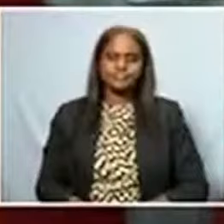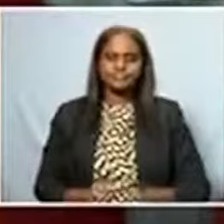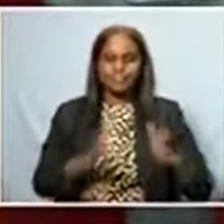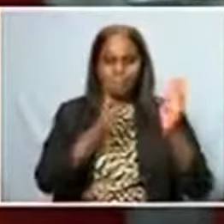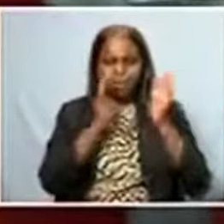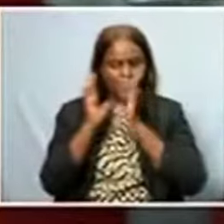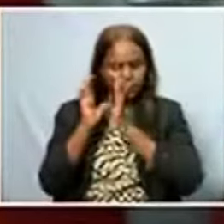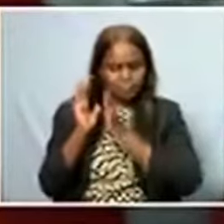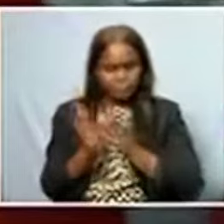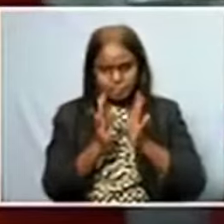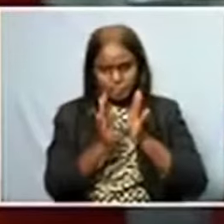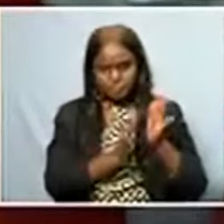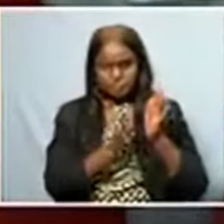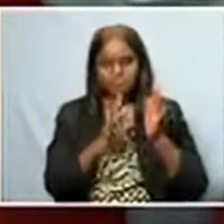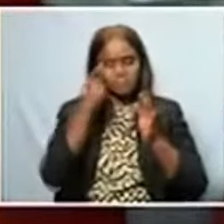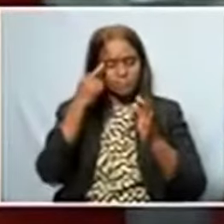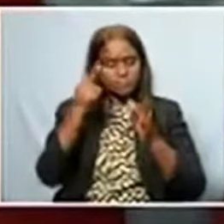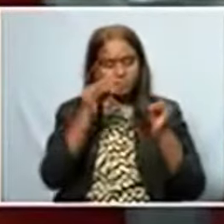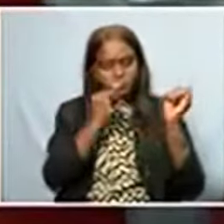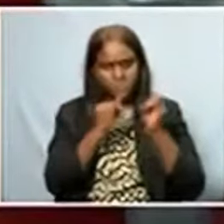planned for and implemented